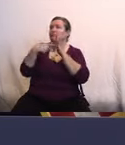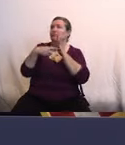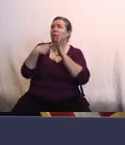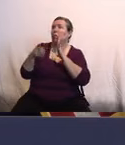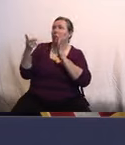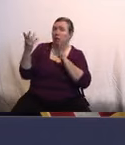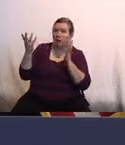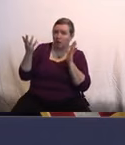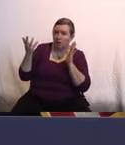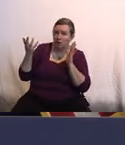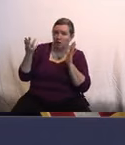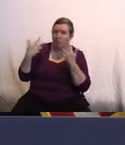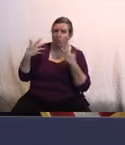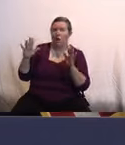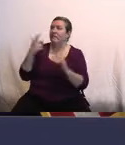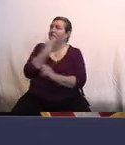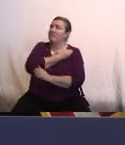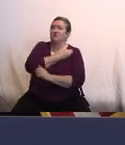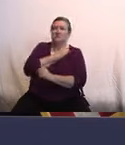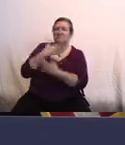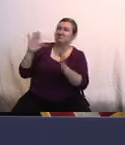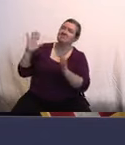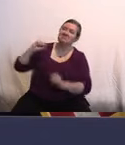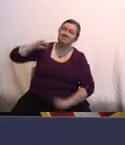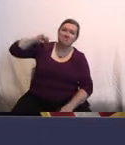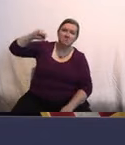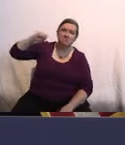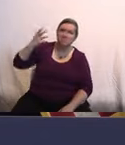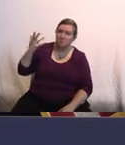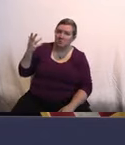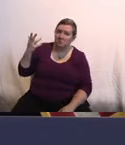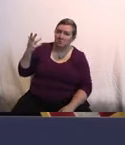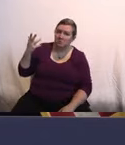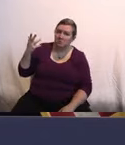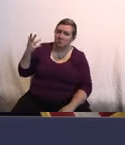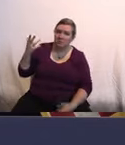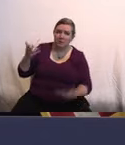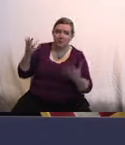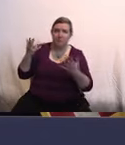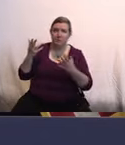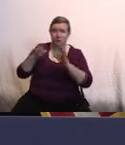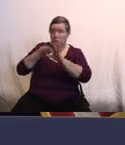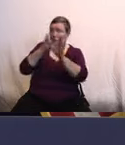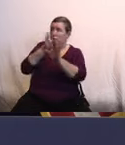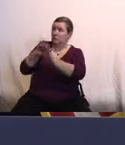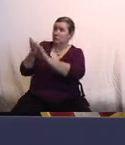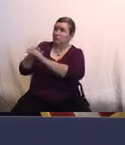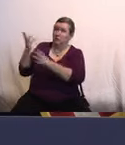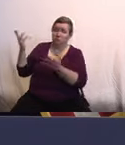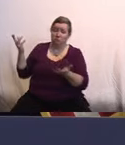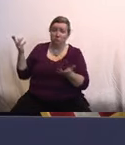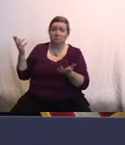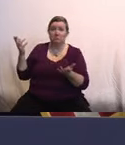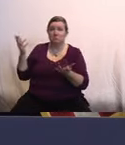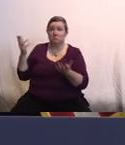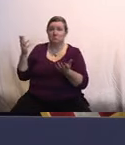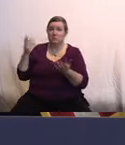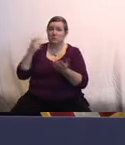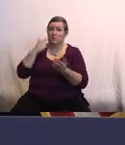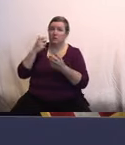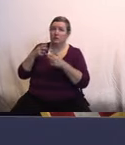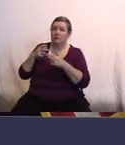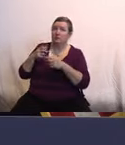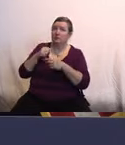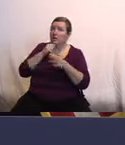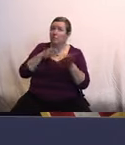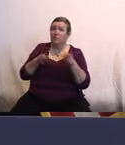employment made outside the collective bargaining process, or that it could lead to an exodus of corrections officers? Also, you previously said you don't plan to